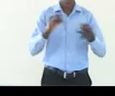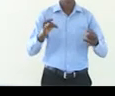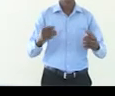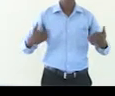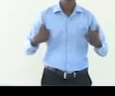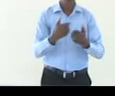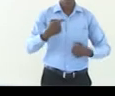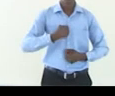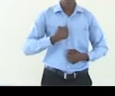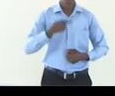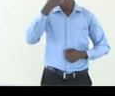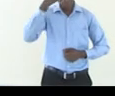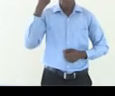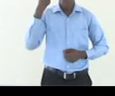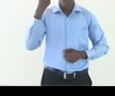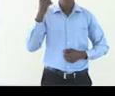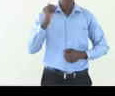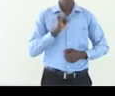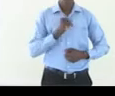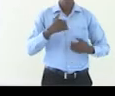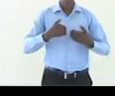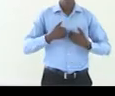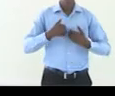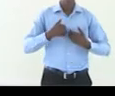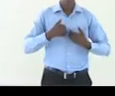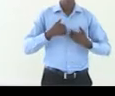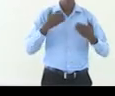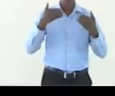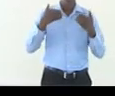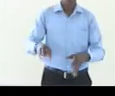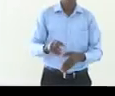challenges me because I have to lose a friend of mine